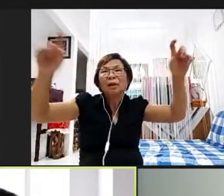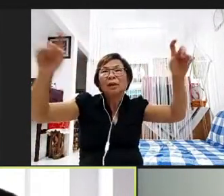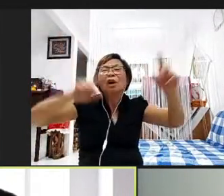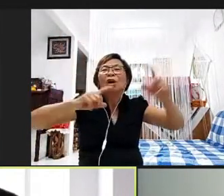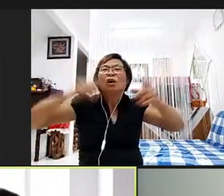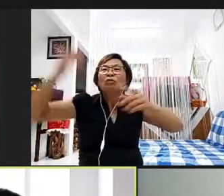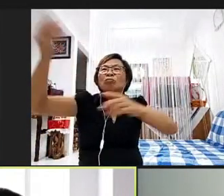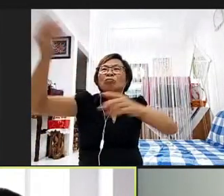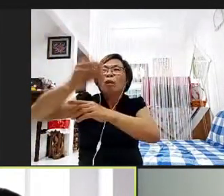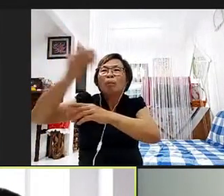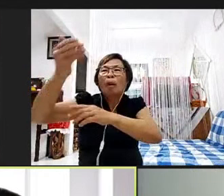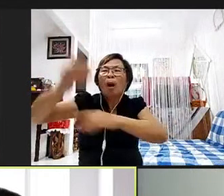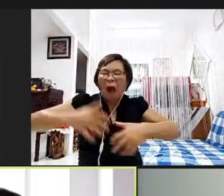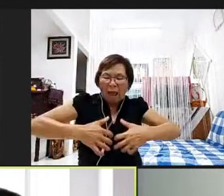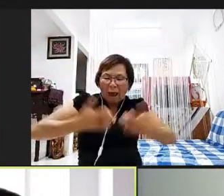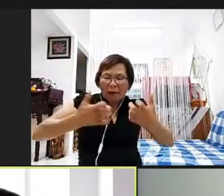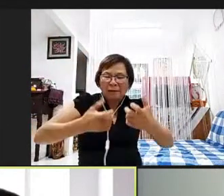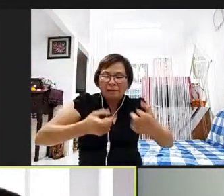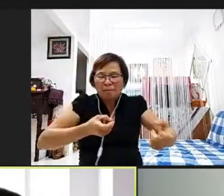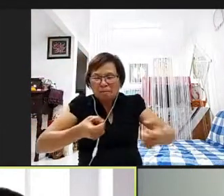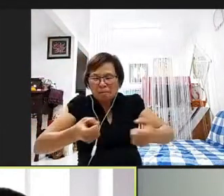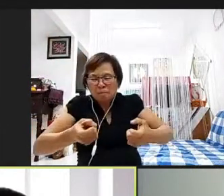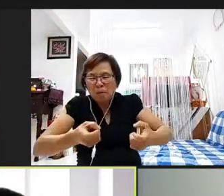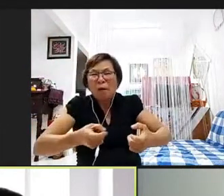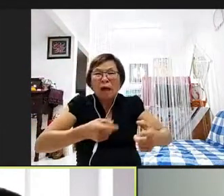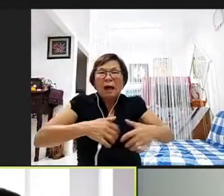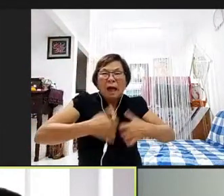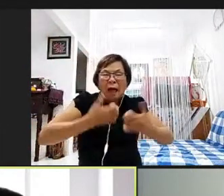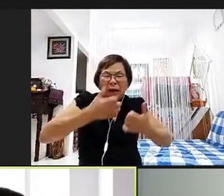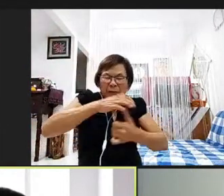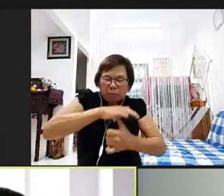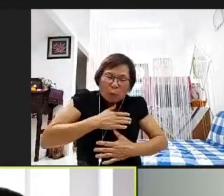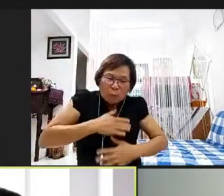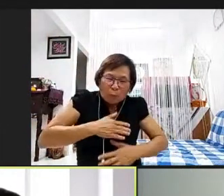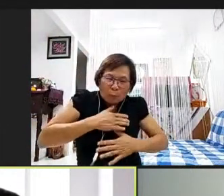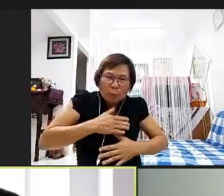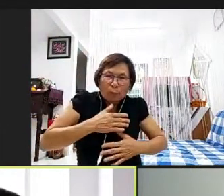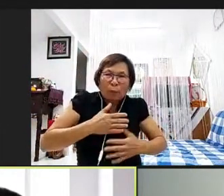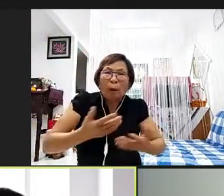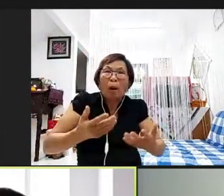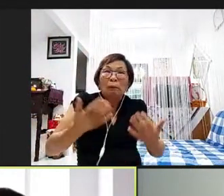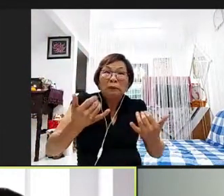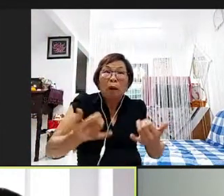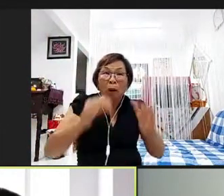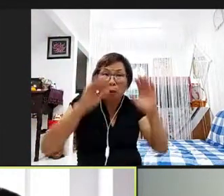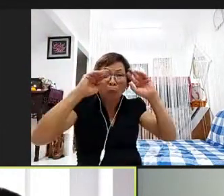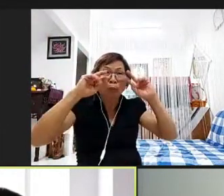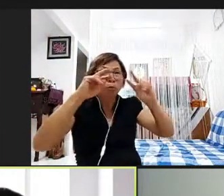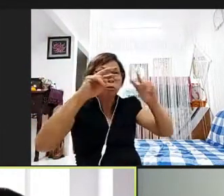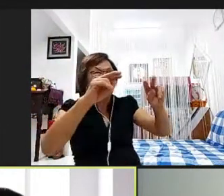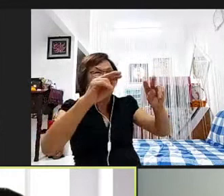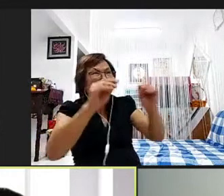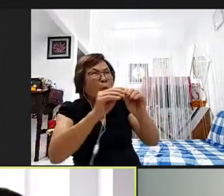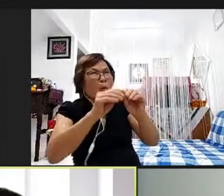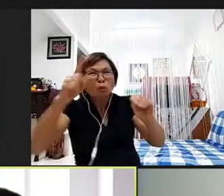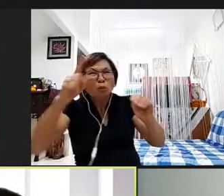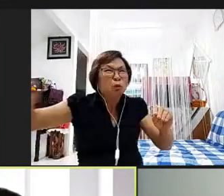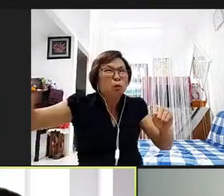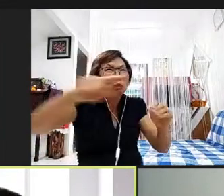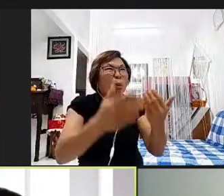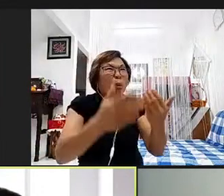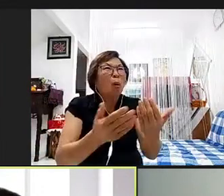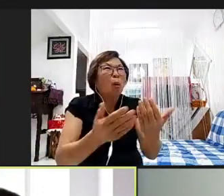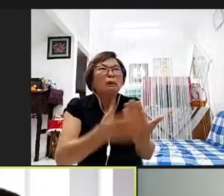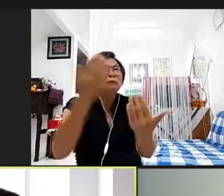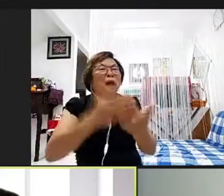anger management. I think one of the observations are seeing that people are getting more and more angry, more easily irritable.